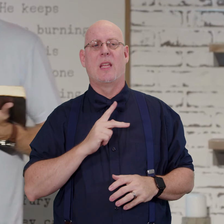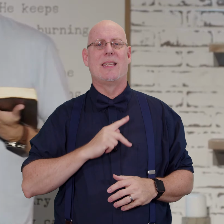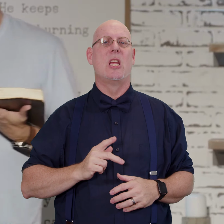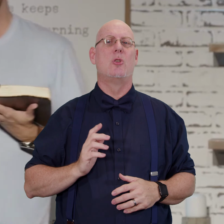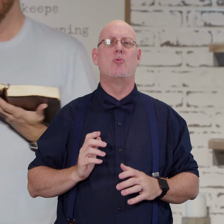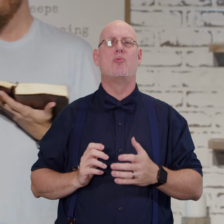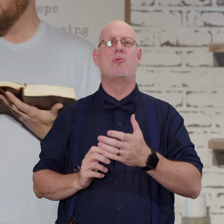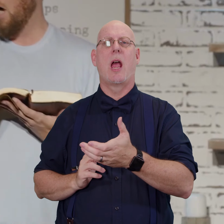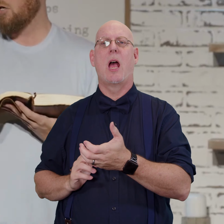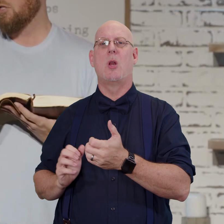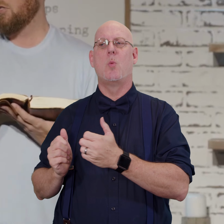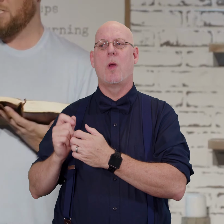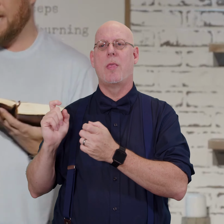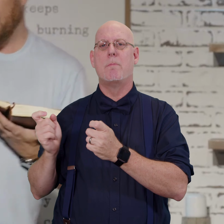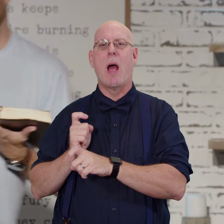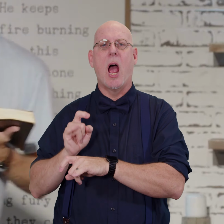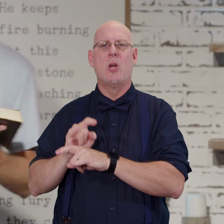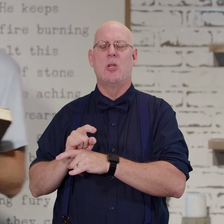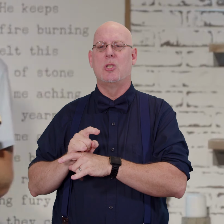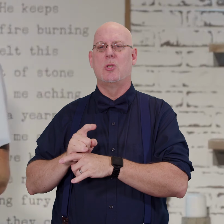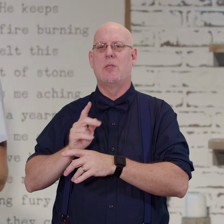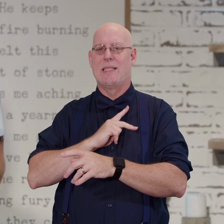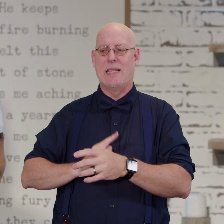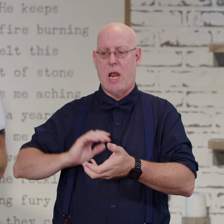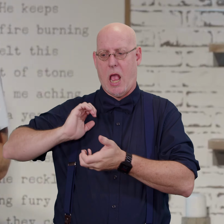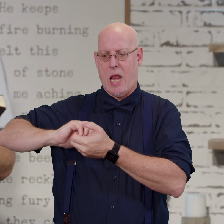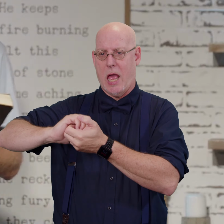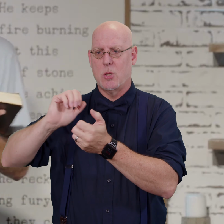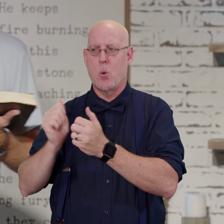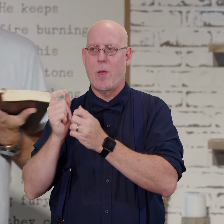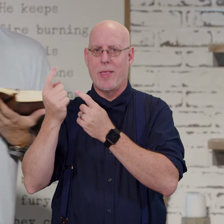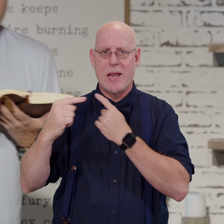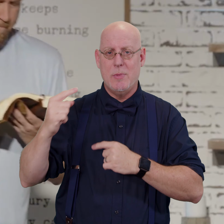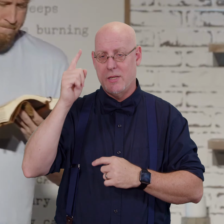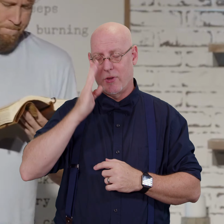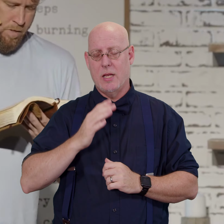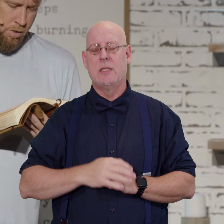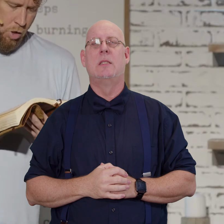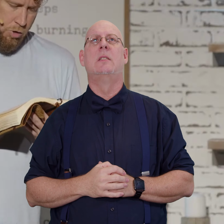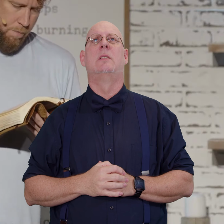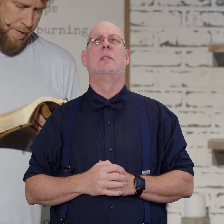The king stretched out his hand with mockers. So the king here is making alliances with the enemies of God,